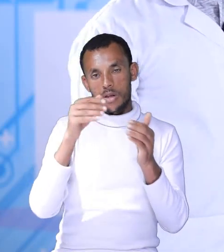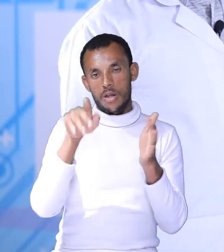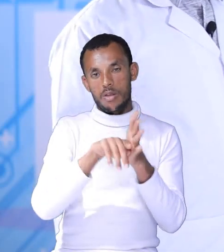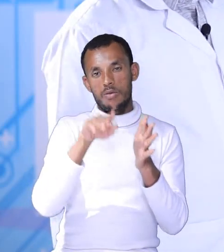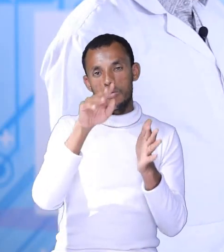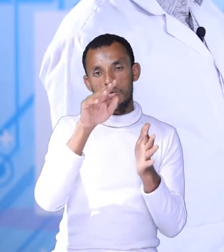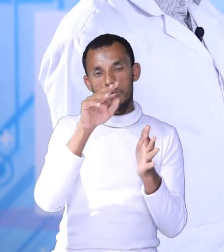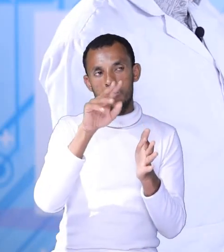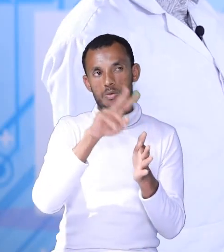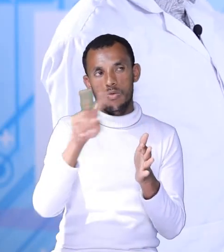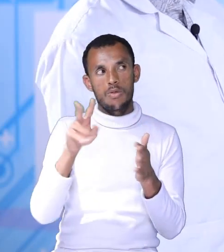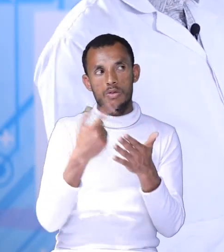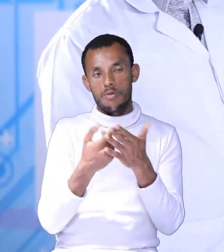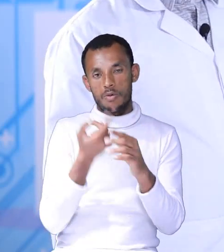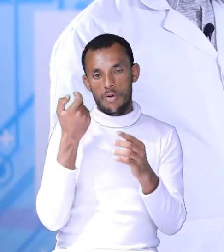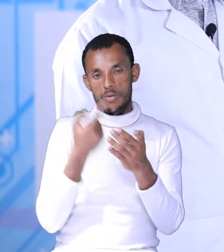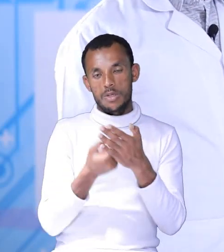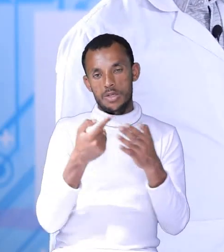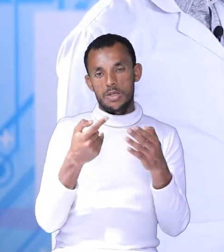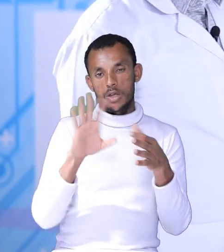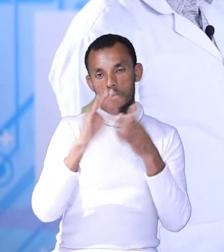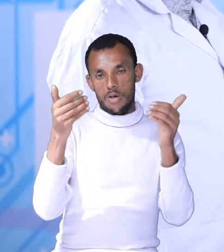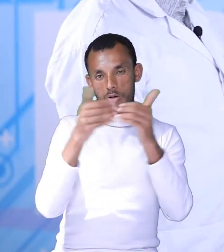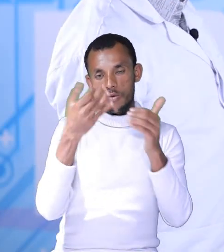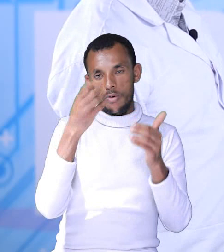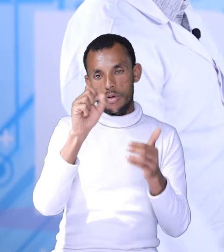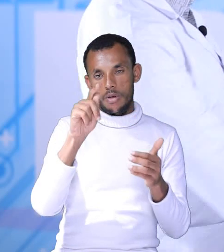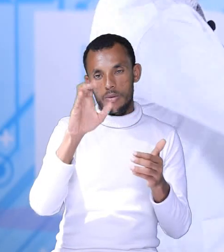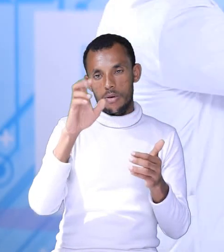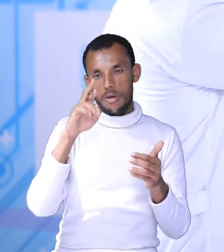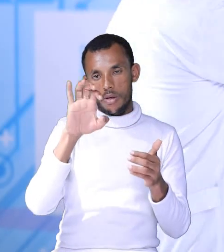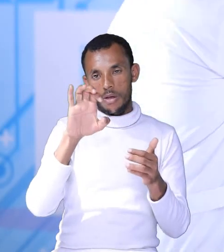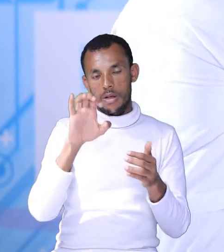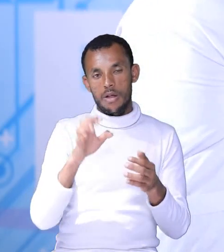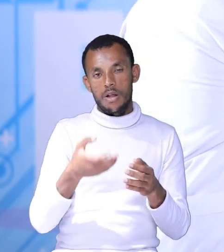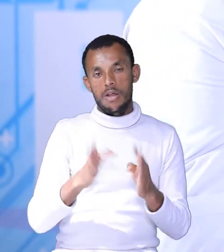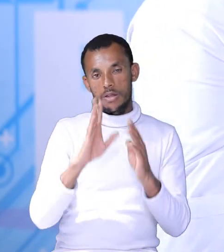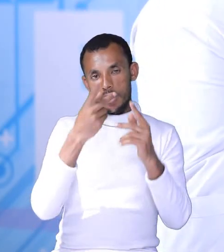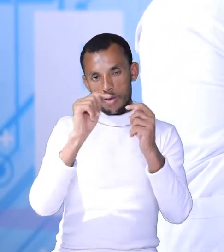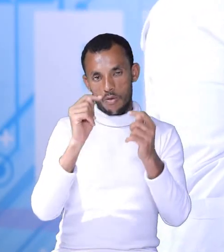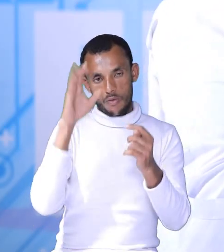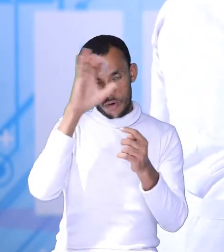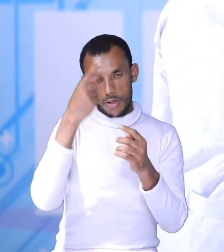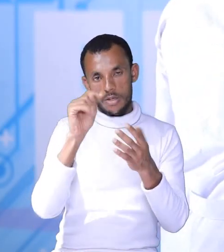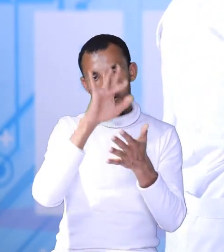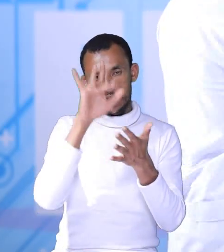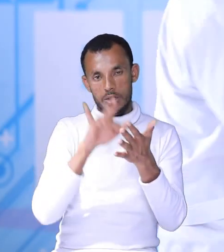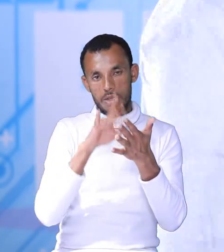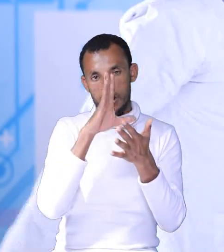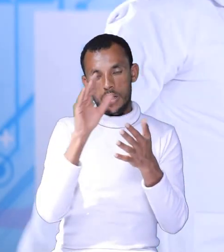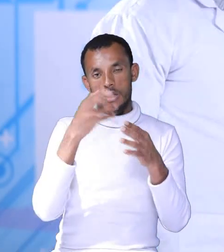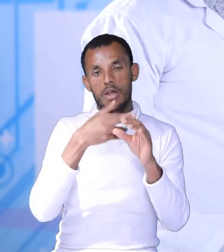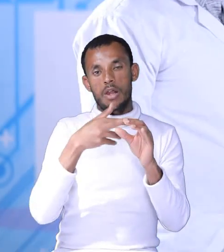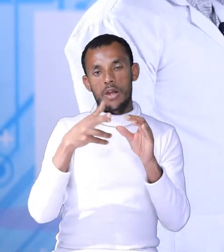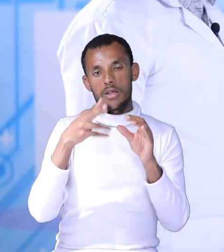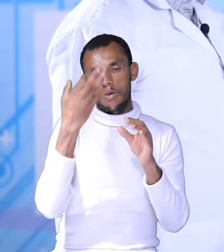So from this equation of a sphere, please try to find the center and the